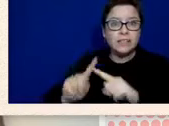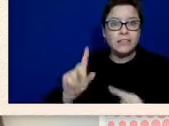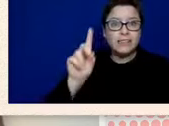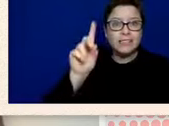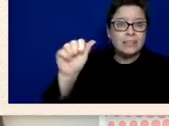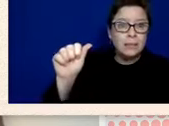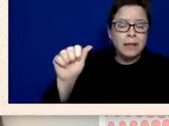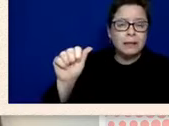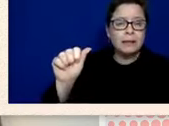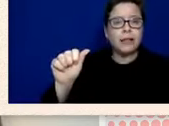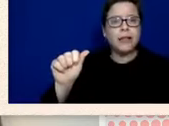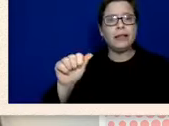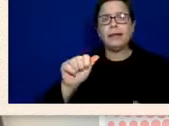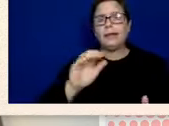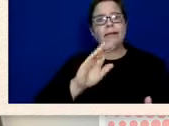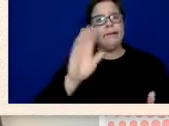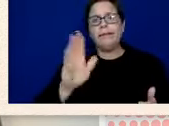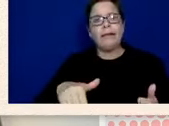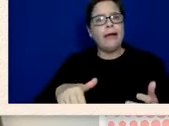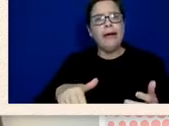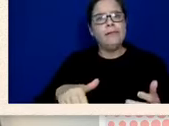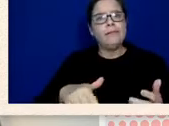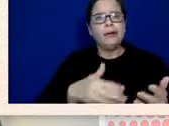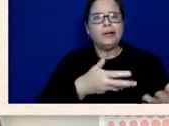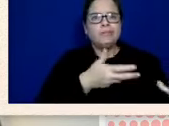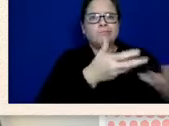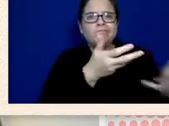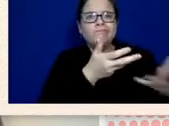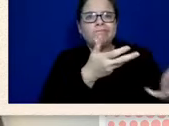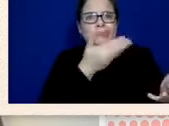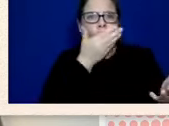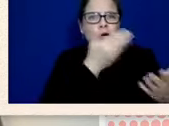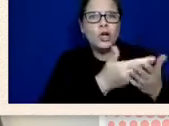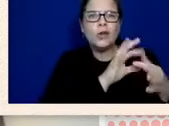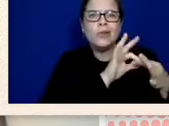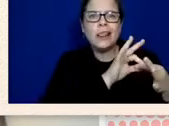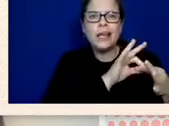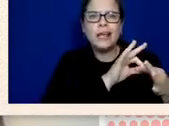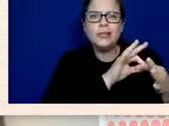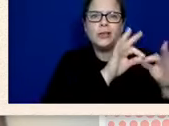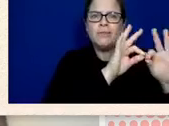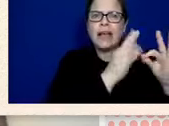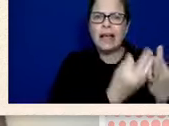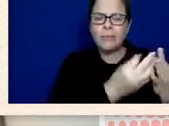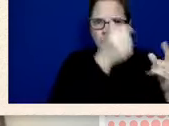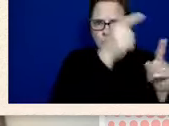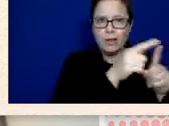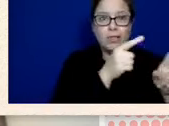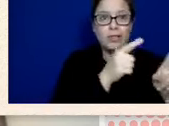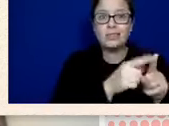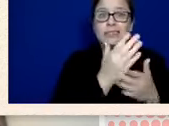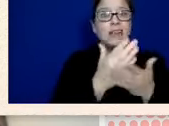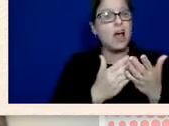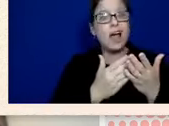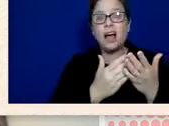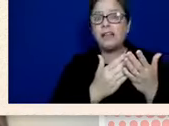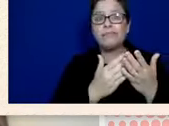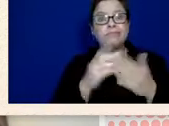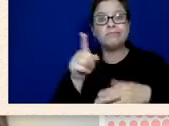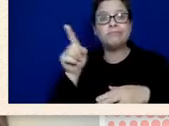reconciled with their siblings, and unfortunately there's some to this day that never really wanted to